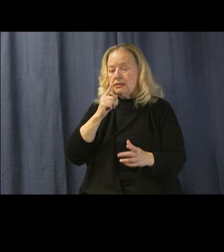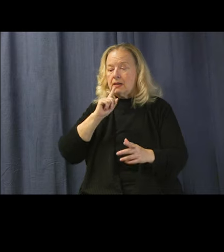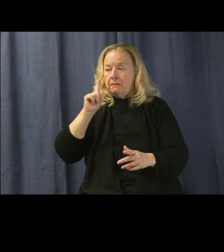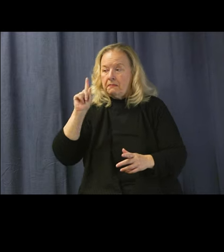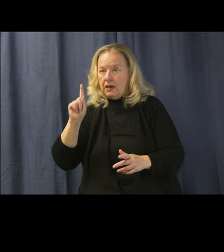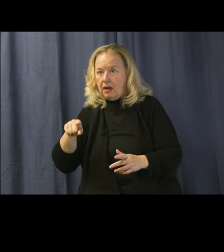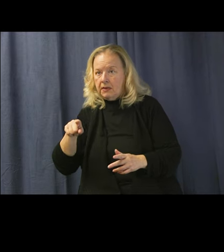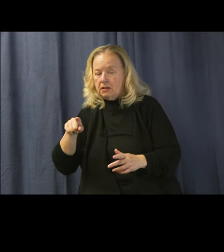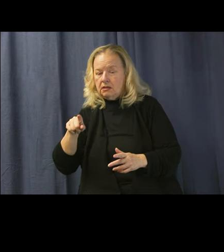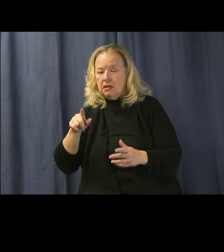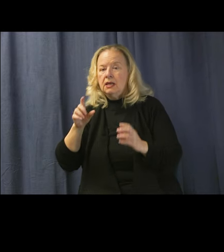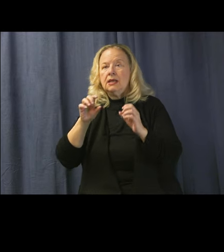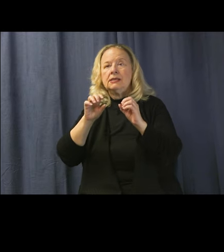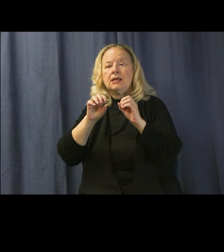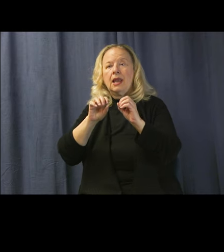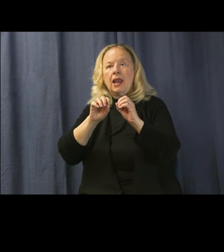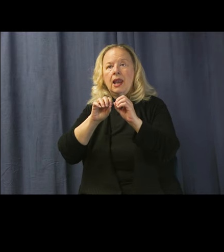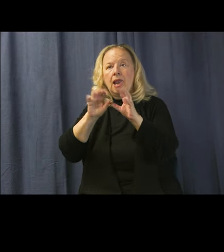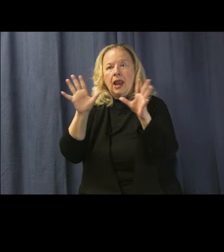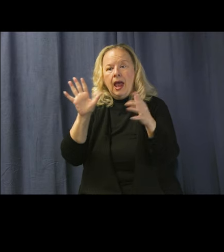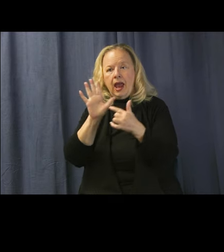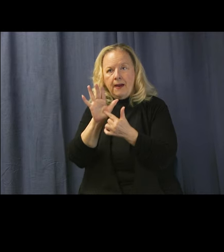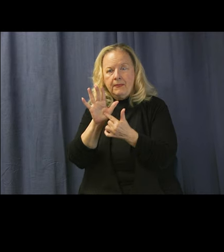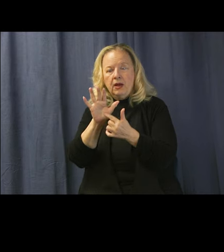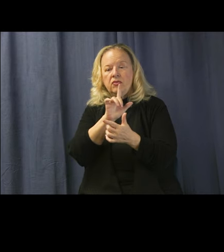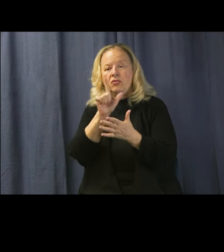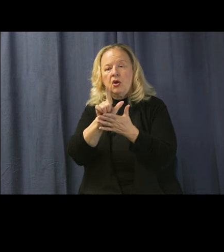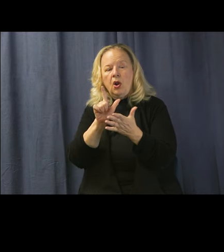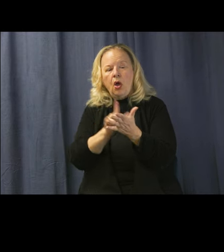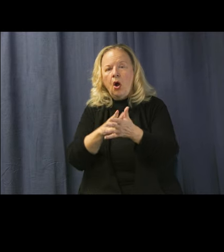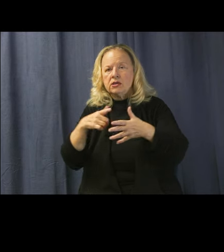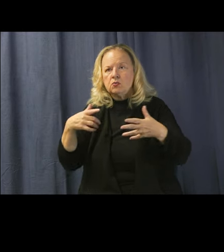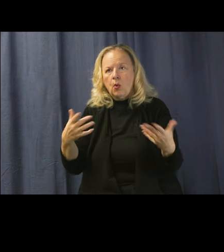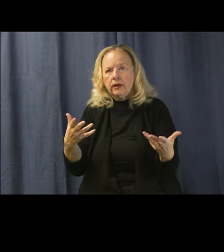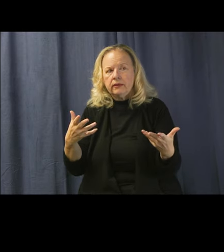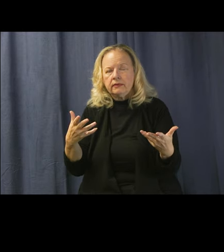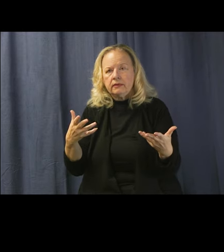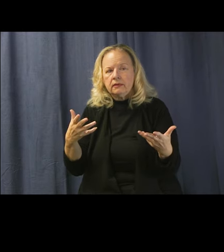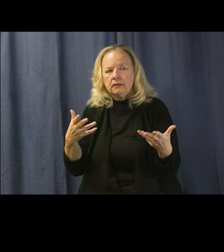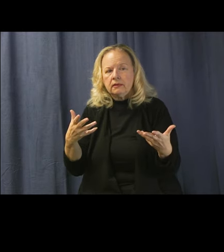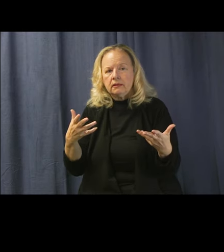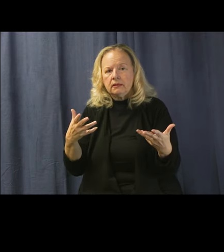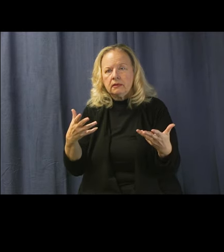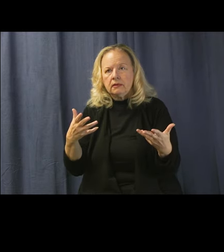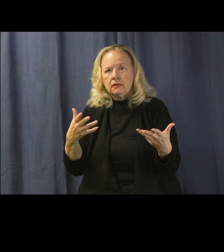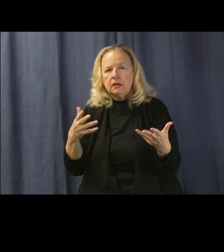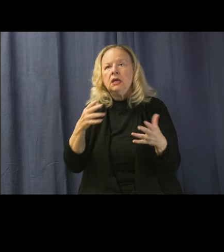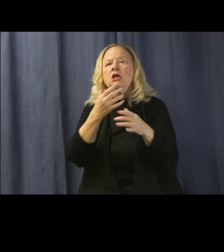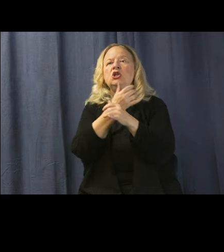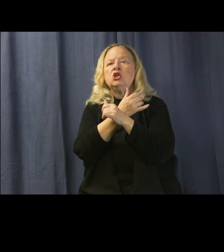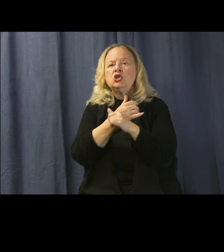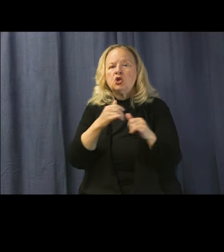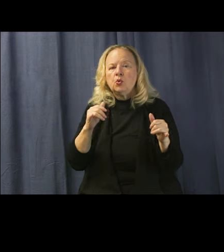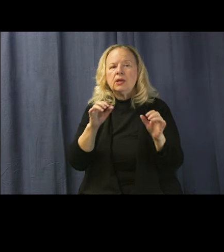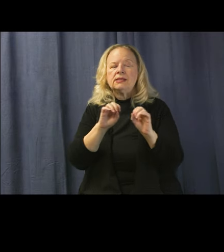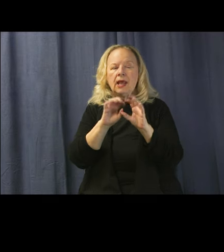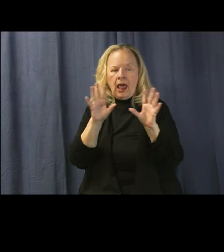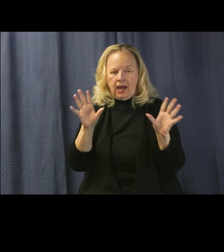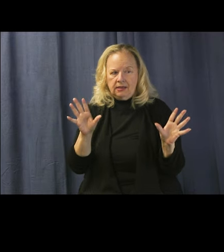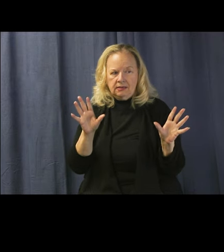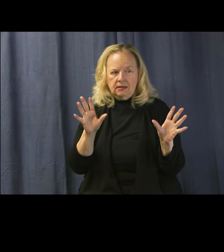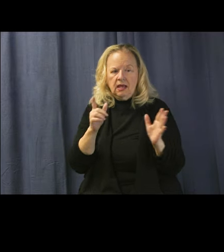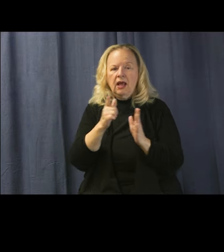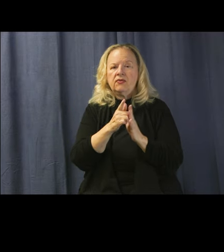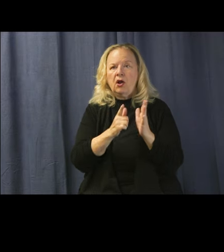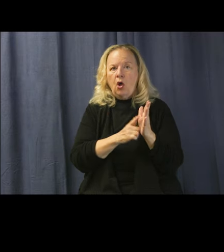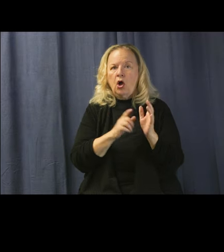the commandment is the lamp, and the law is what? Yeshua is the light.